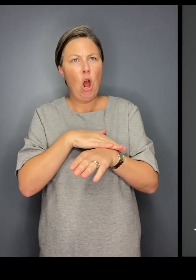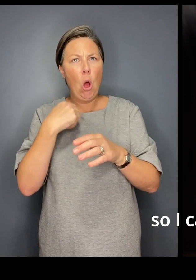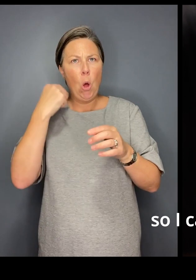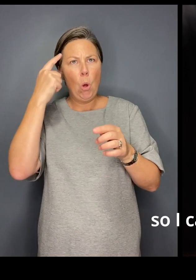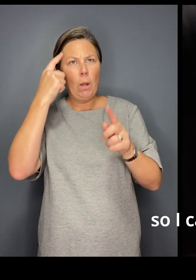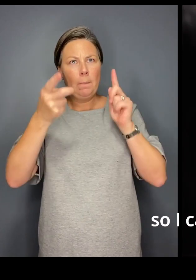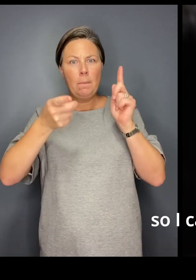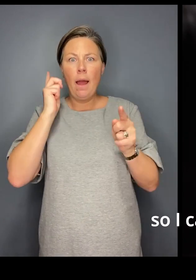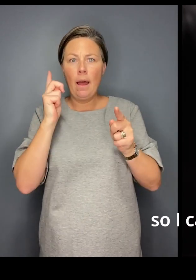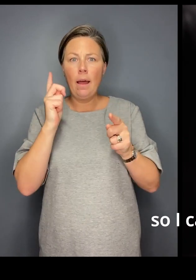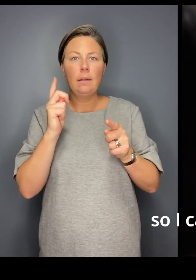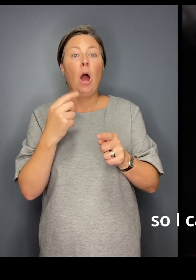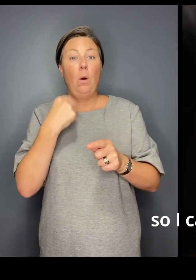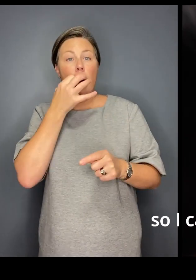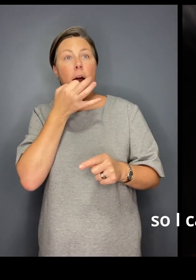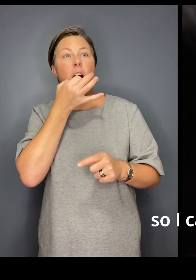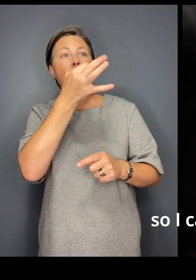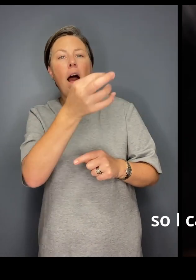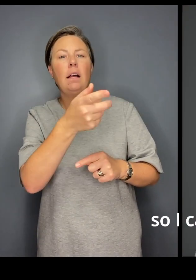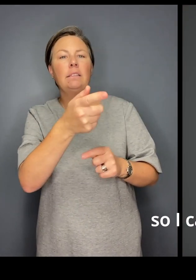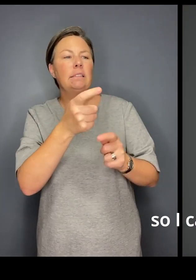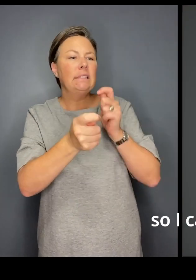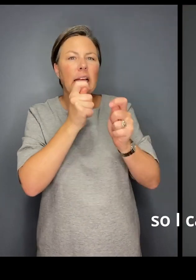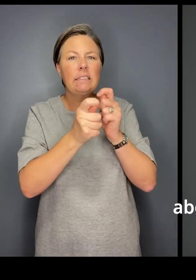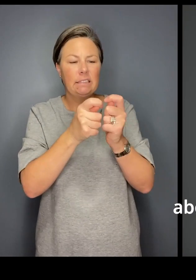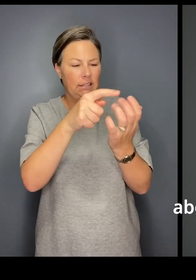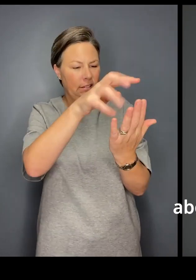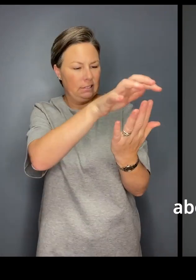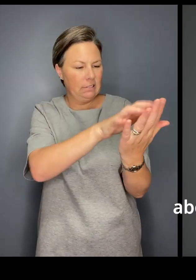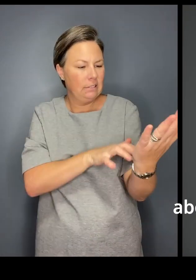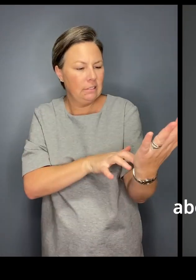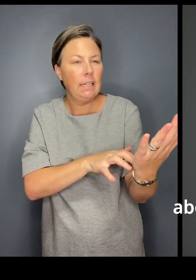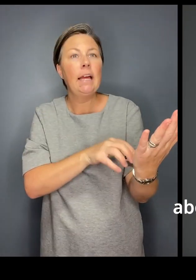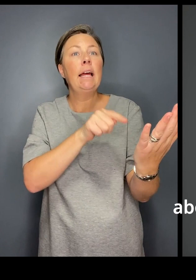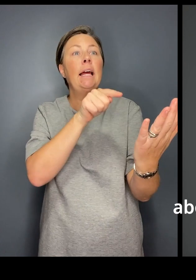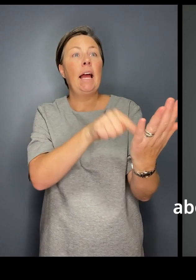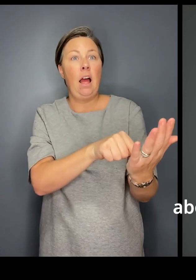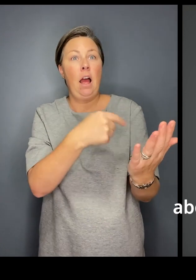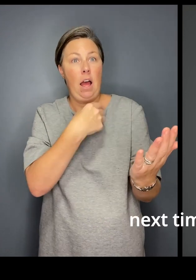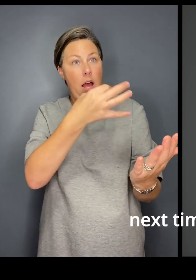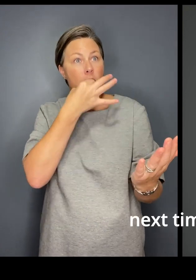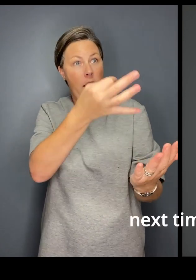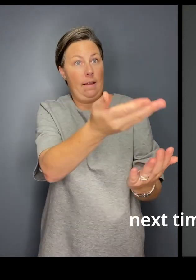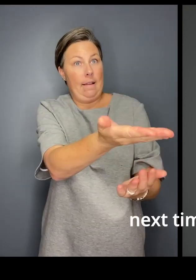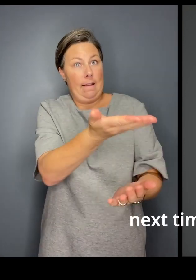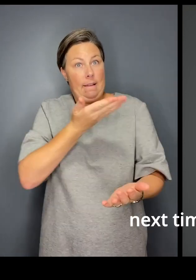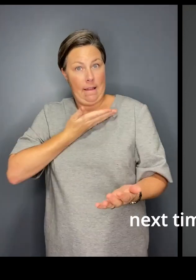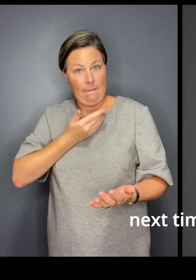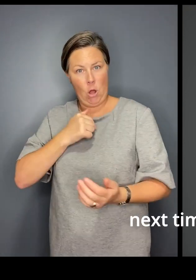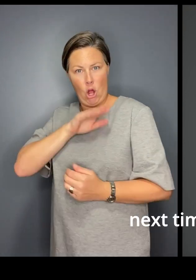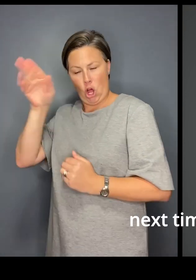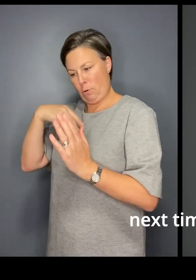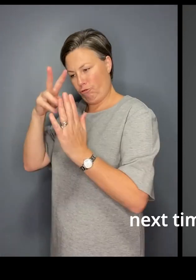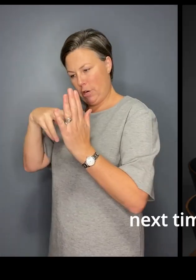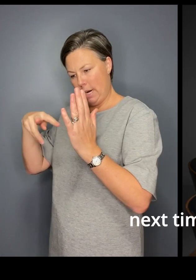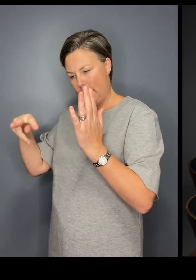of so I can go home and have a think about what sort of questions I might like to ask next time I see the health